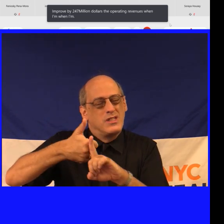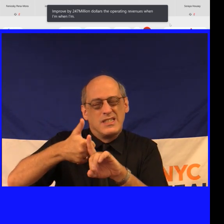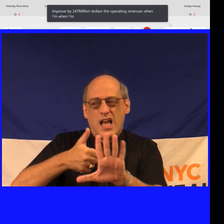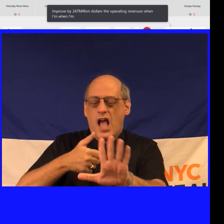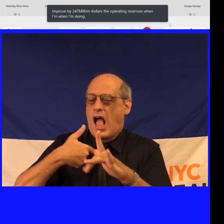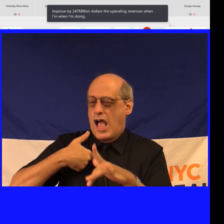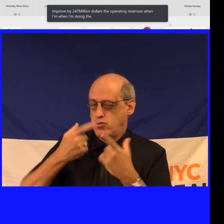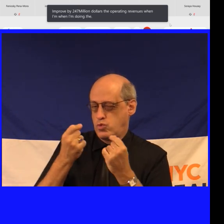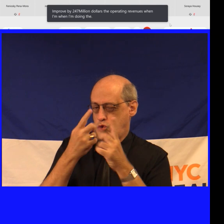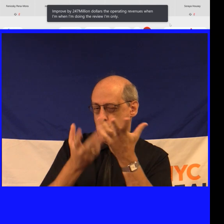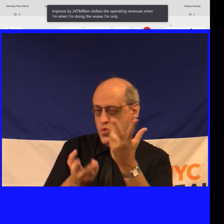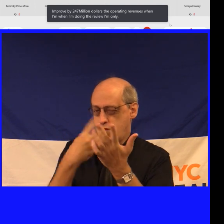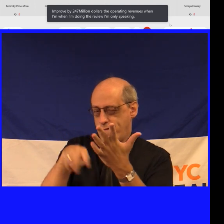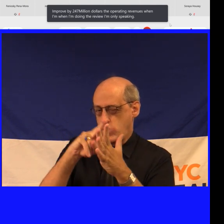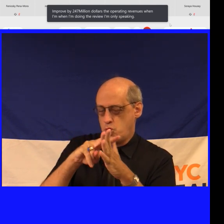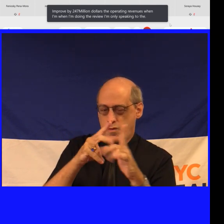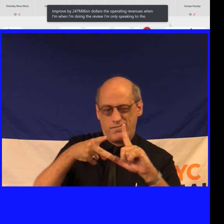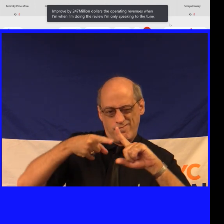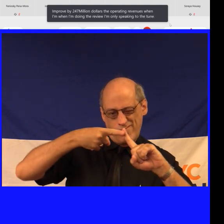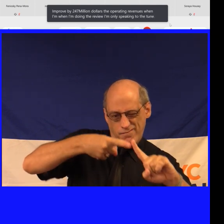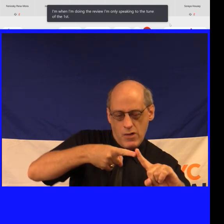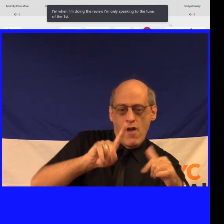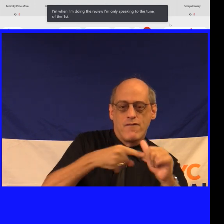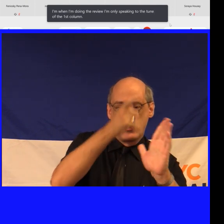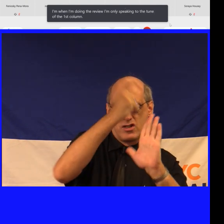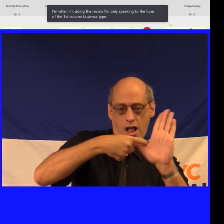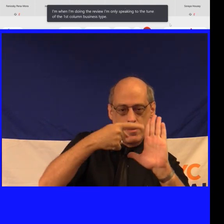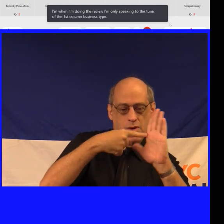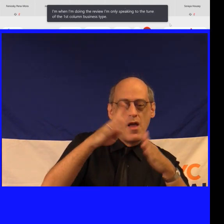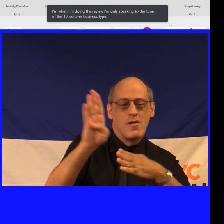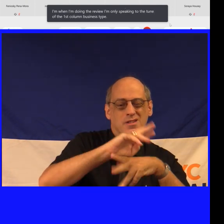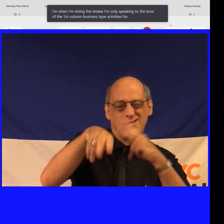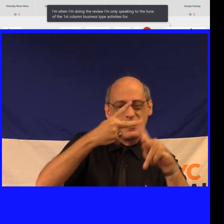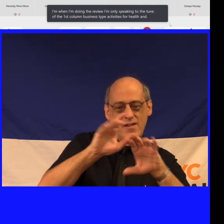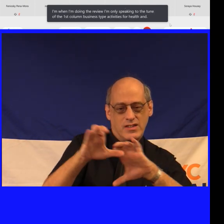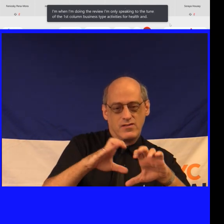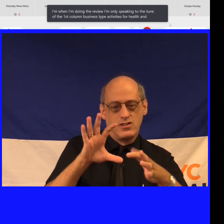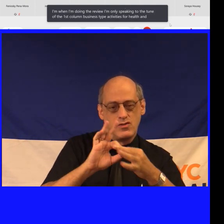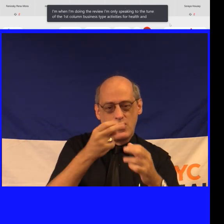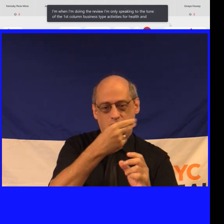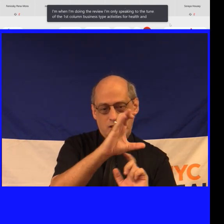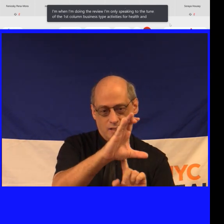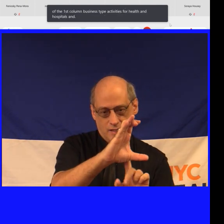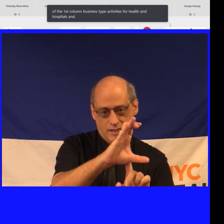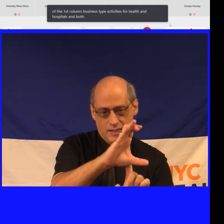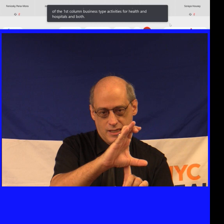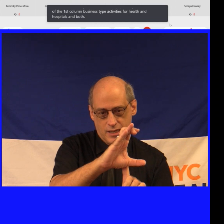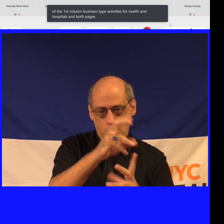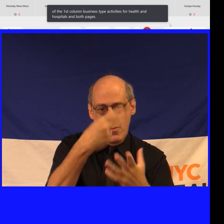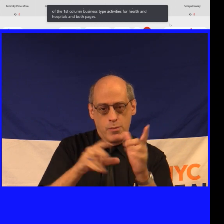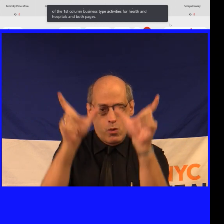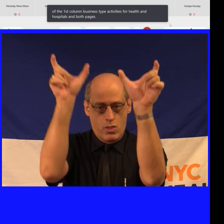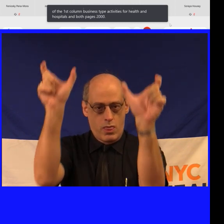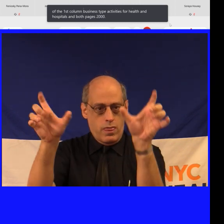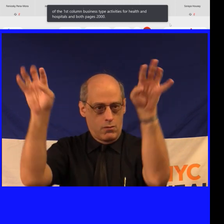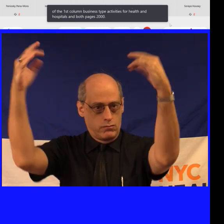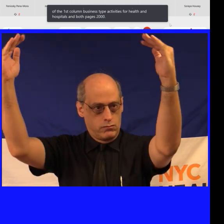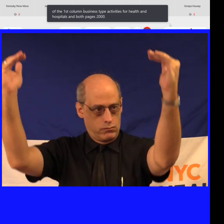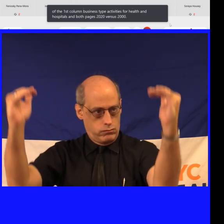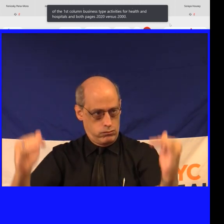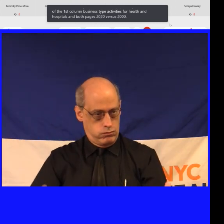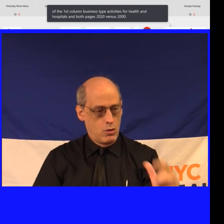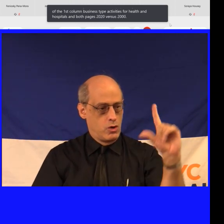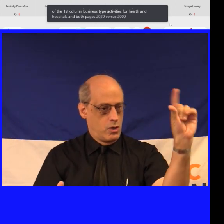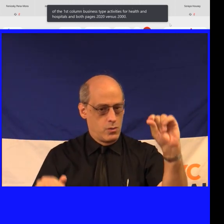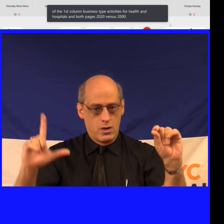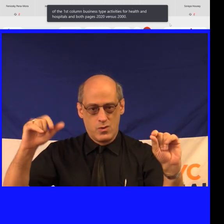doing the review, I'm only speaking to the tune of the first column, business type activities for health and hospitals. on both pages, 2020 versus